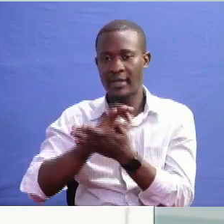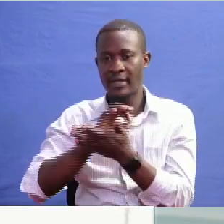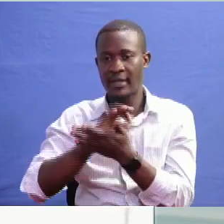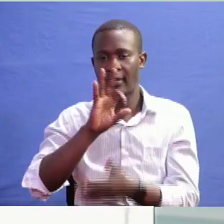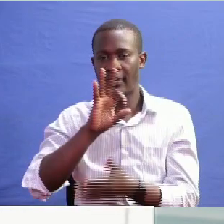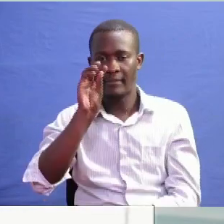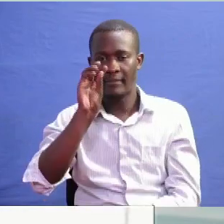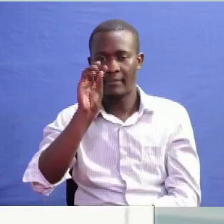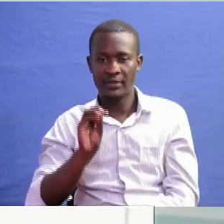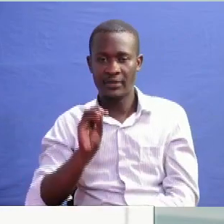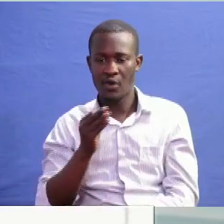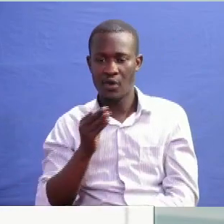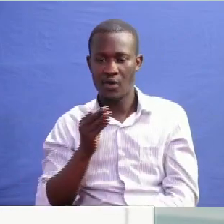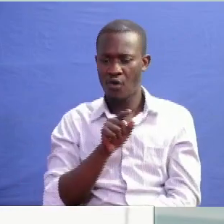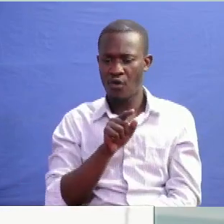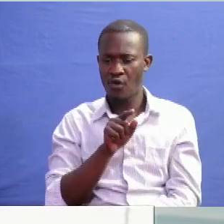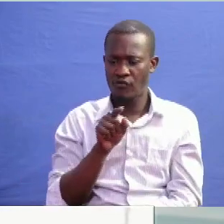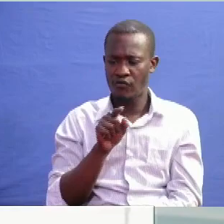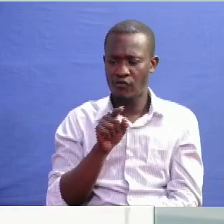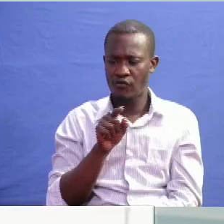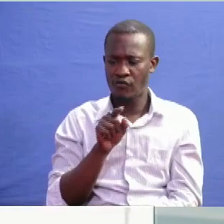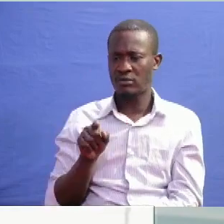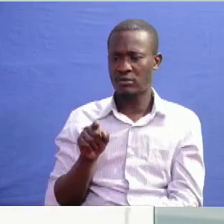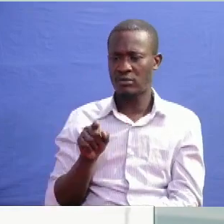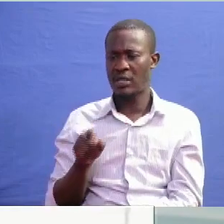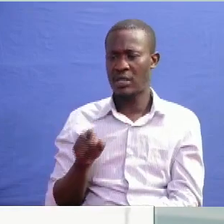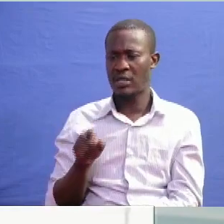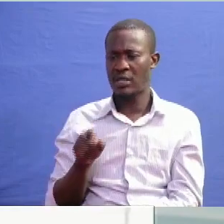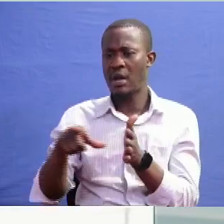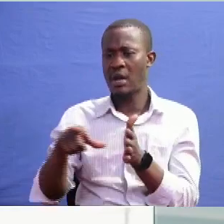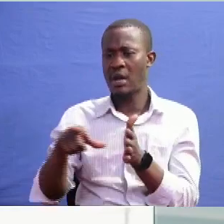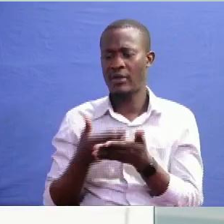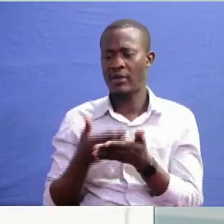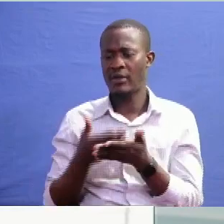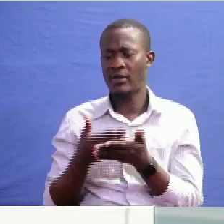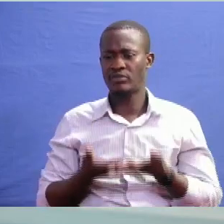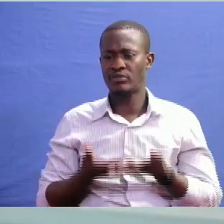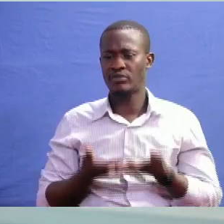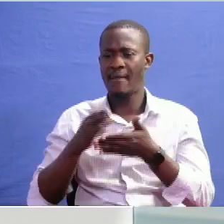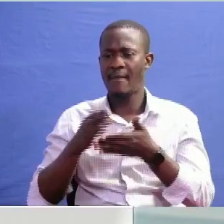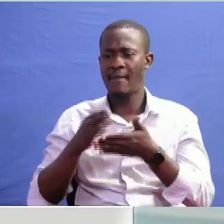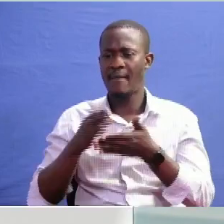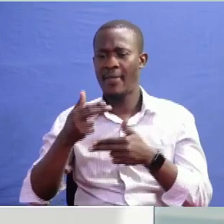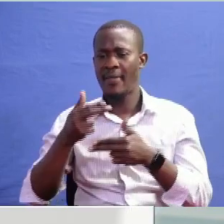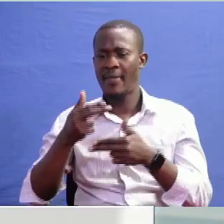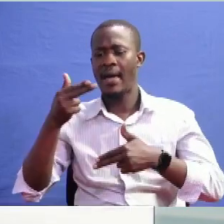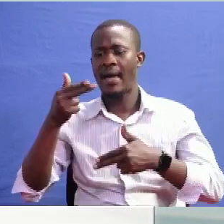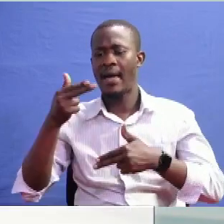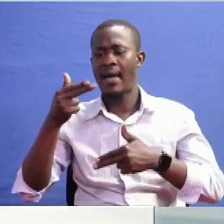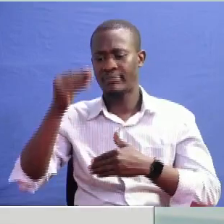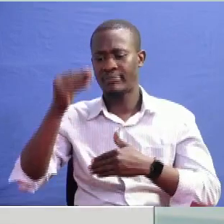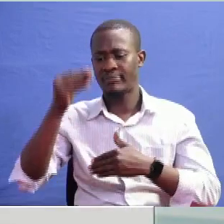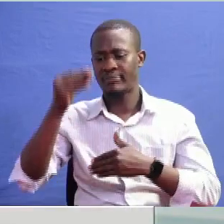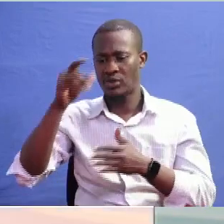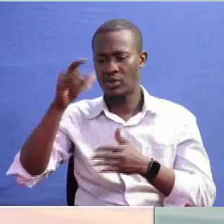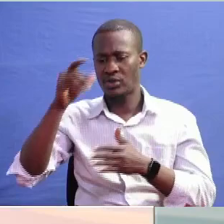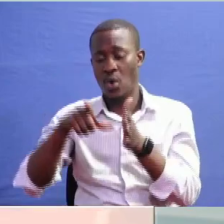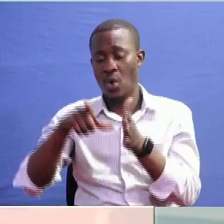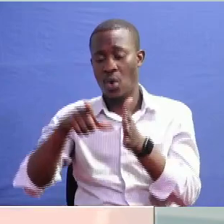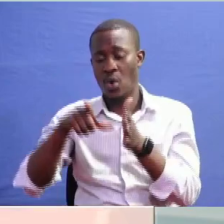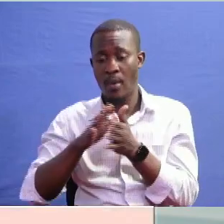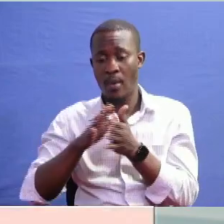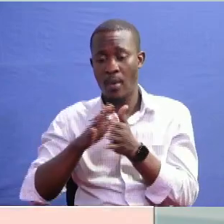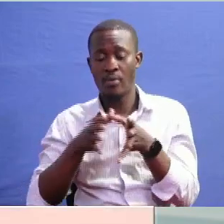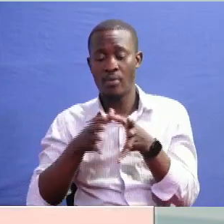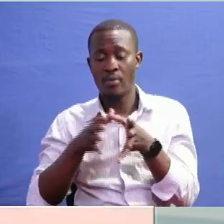30% of this particular, loan that will be provided by the Higher Education Loan Board, and